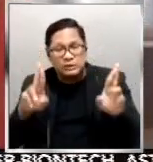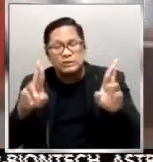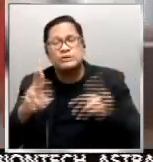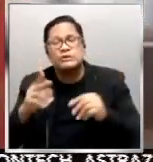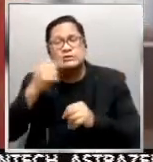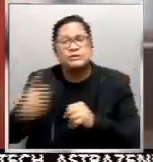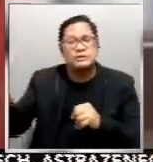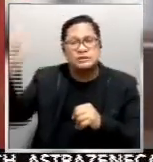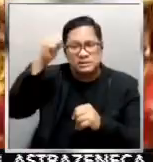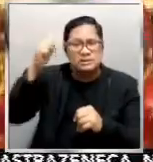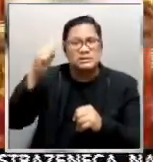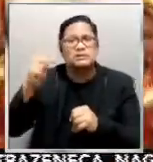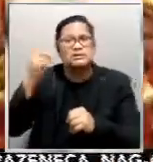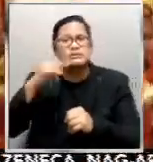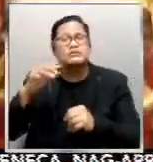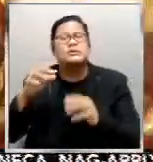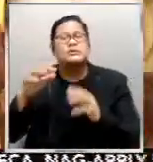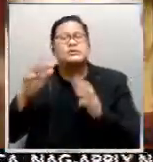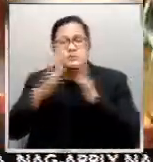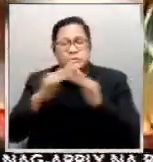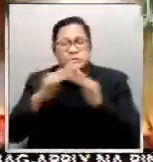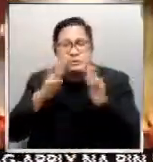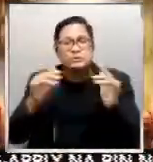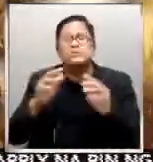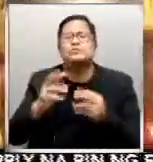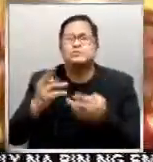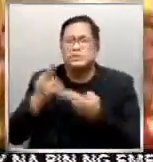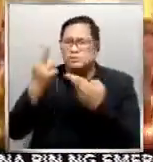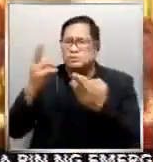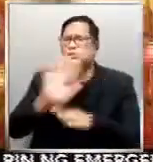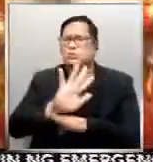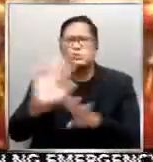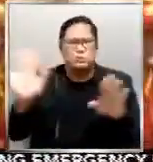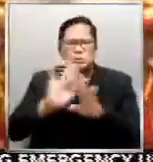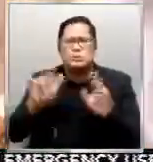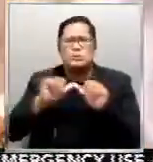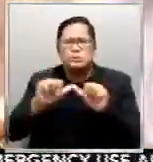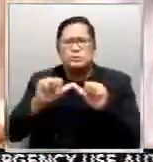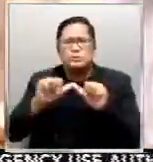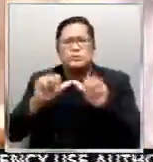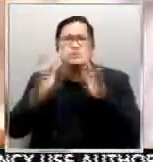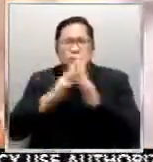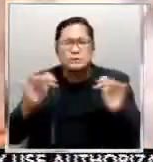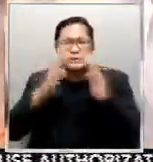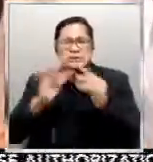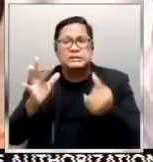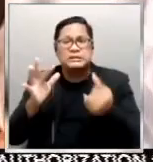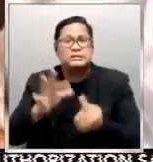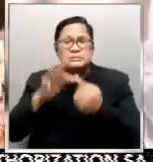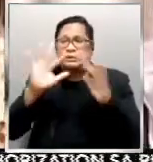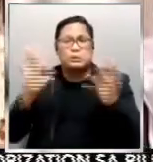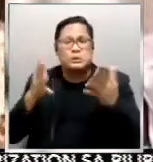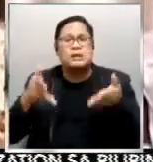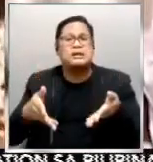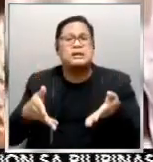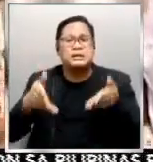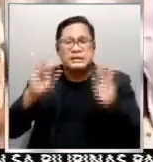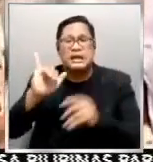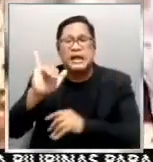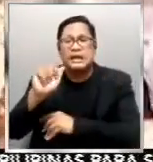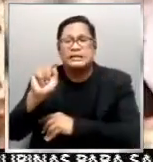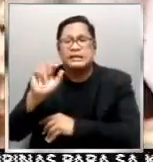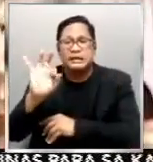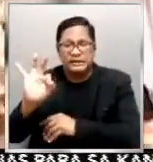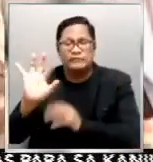Incorporated, para irekomenda na huwag ituloy ang mga aktibidad lalo na't walang pahintulot ang Interagency Task Force. The